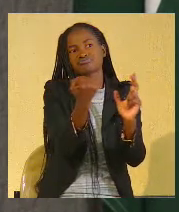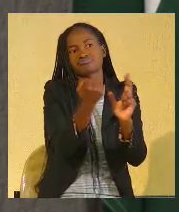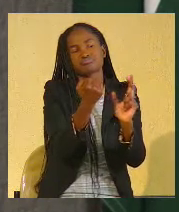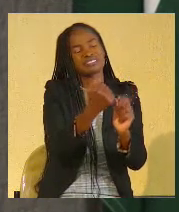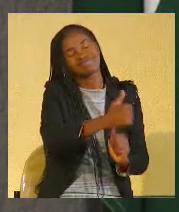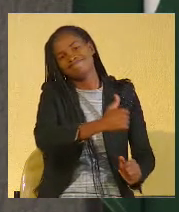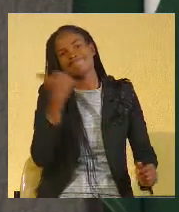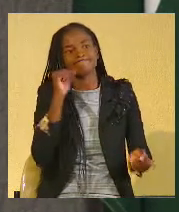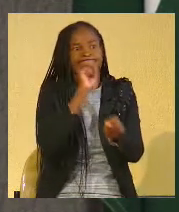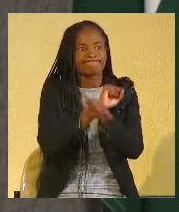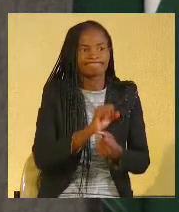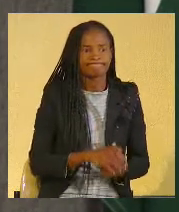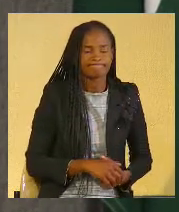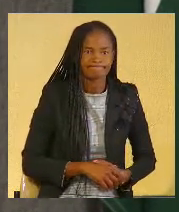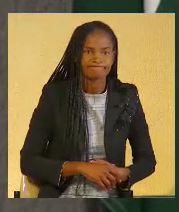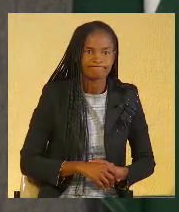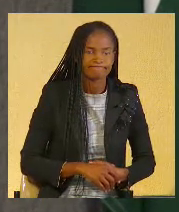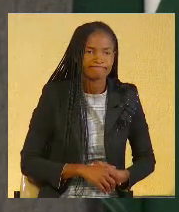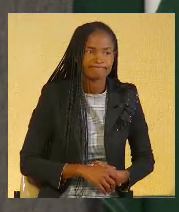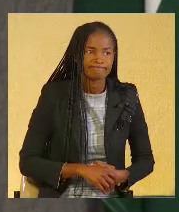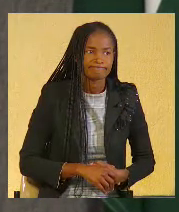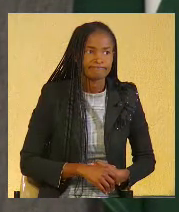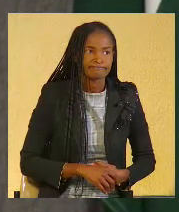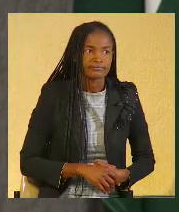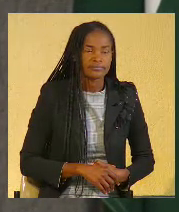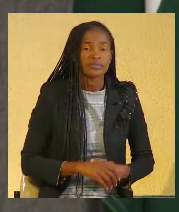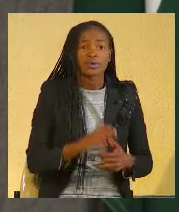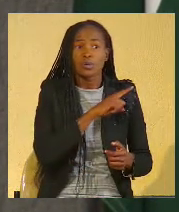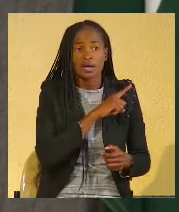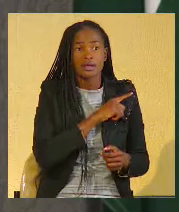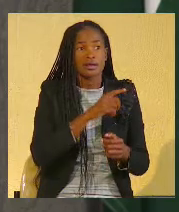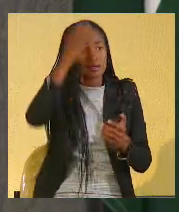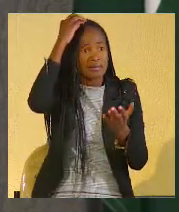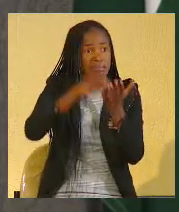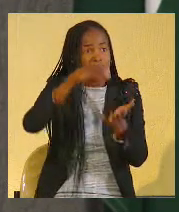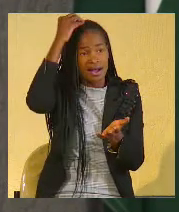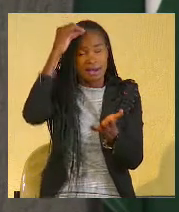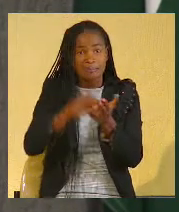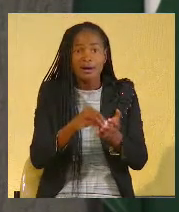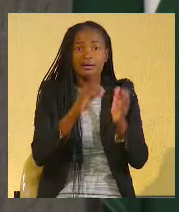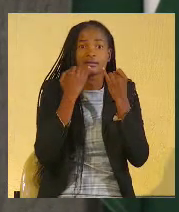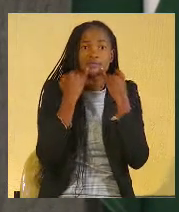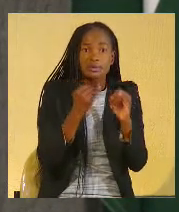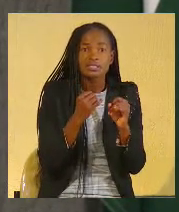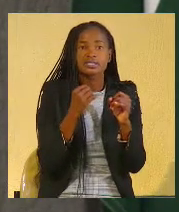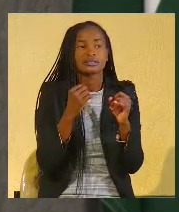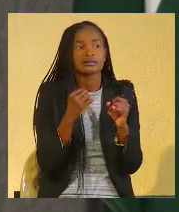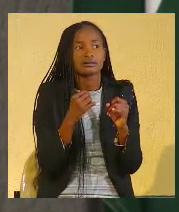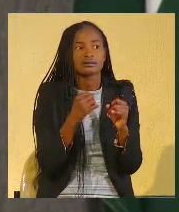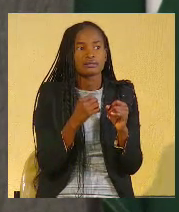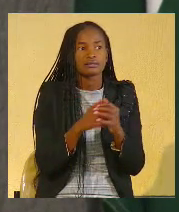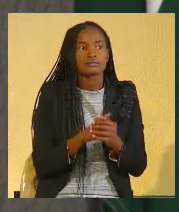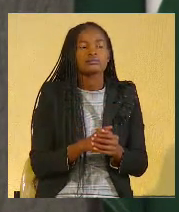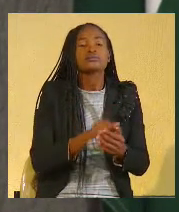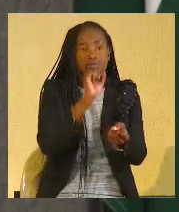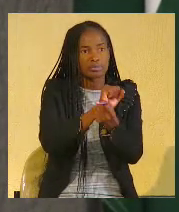concerned, with the aim to cause panic or despondency among the population, can be